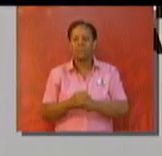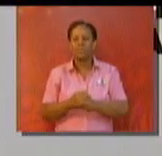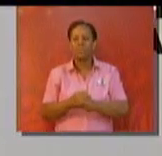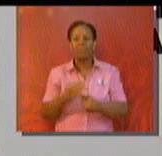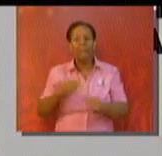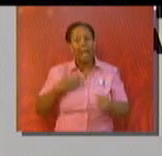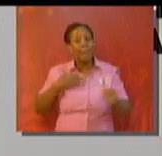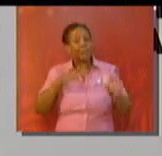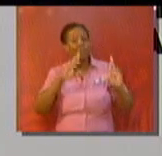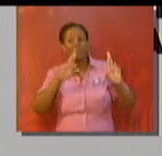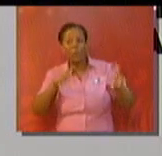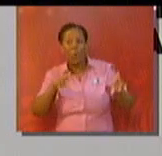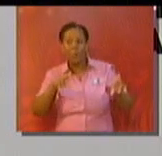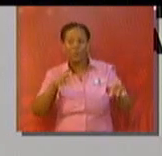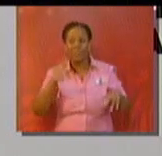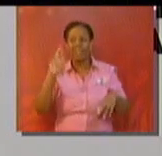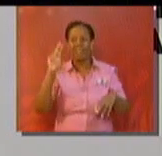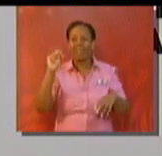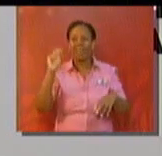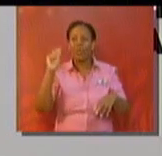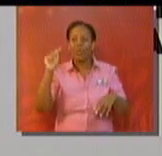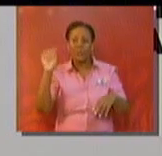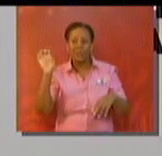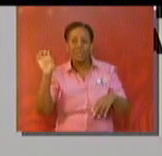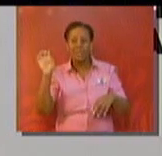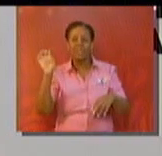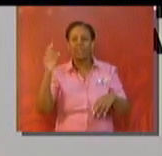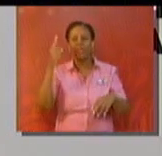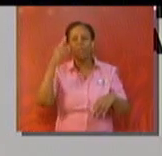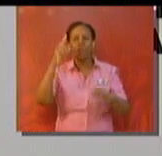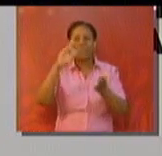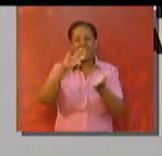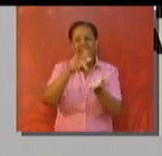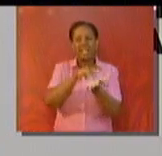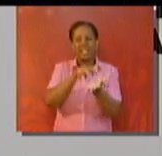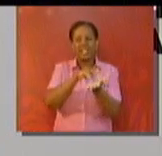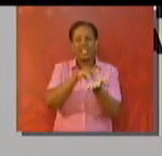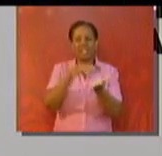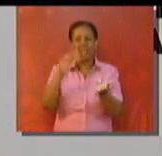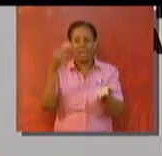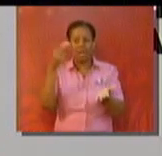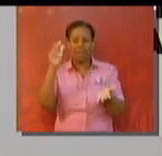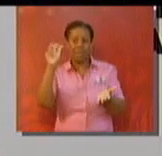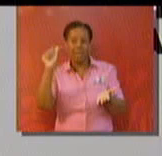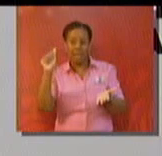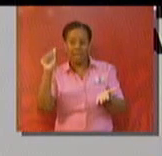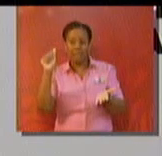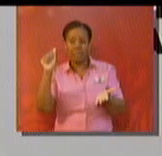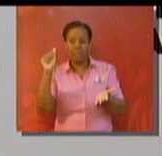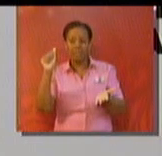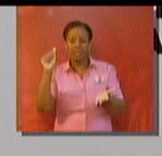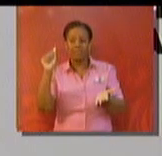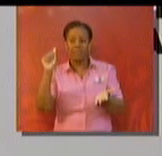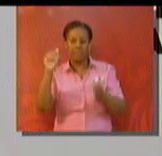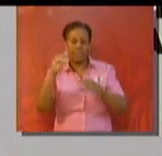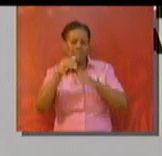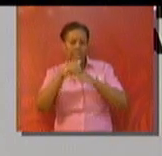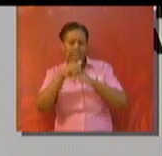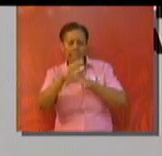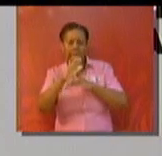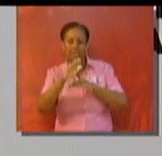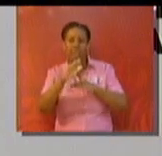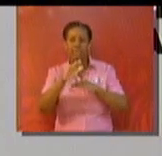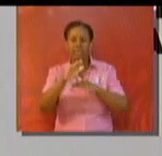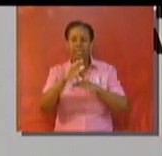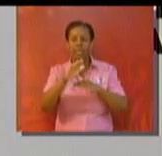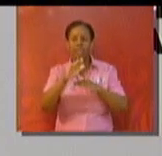be the procurement agency for that facility. They went out to tender, and interested